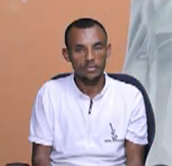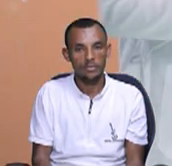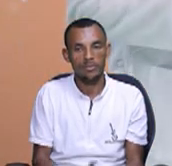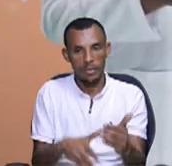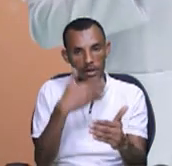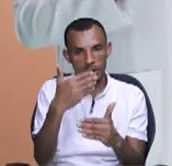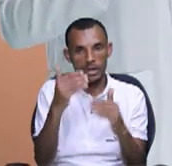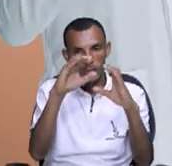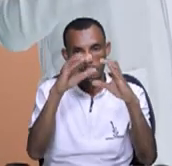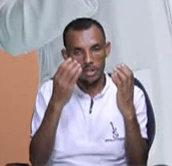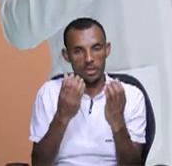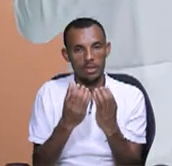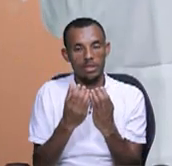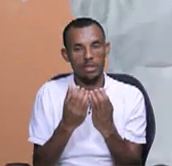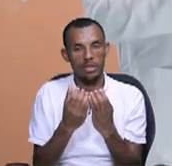The next part,